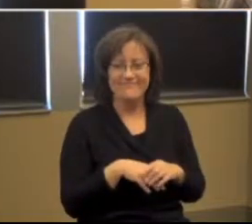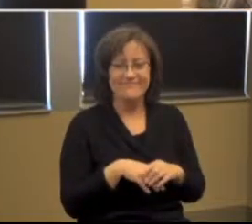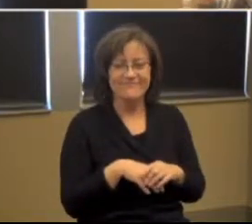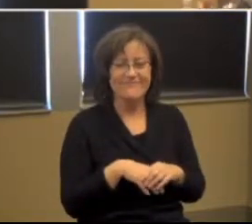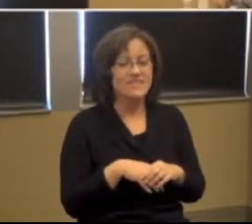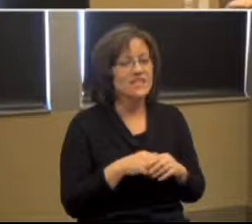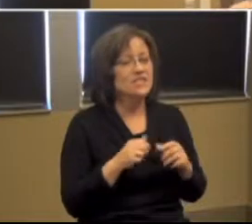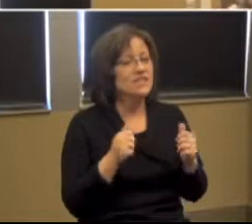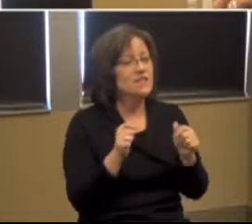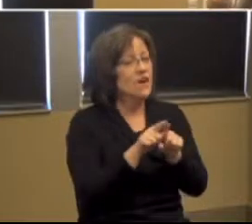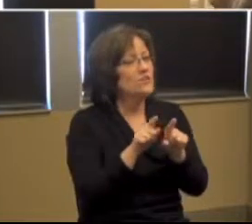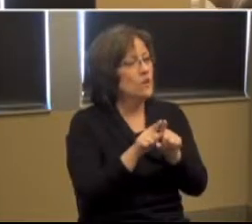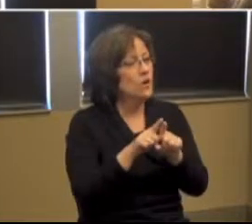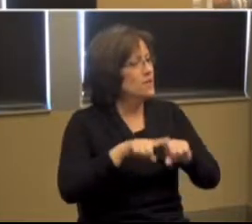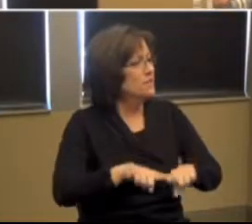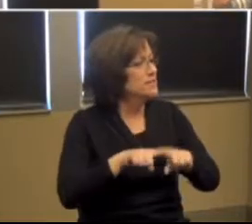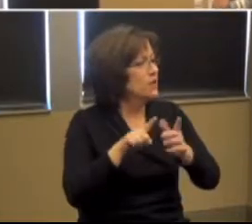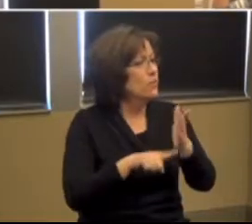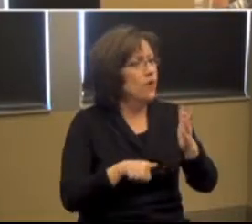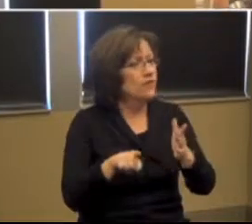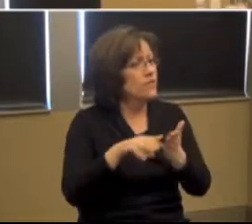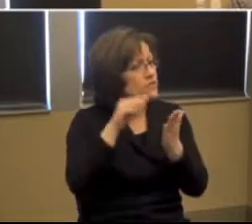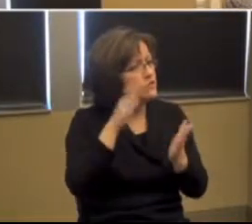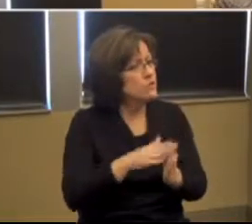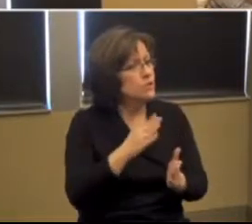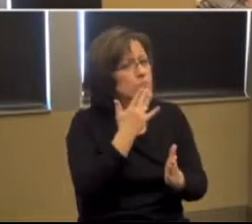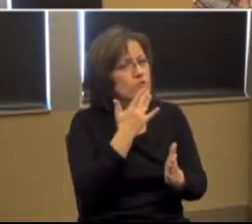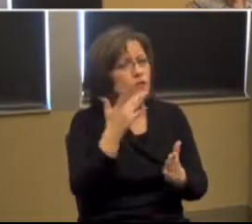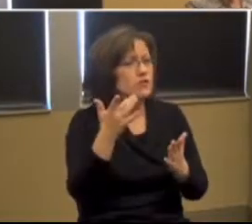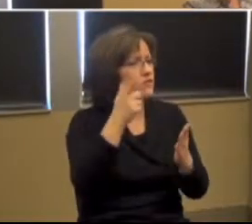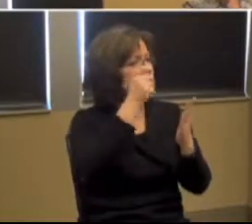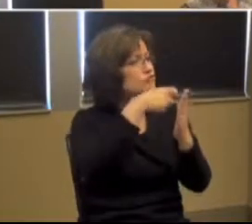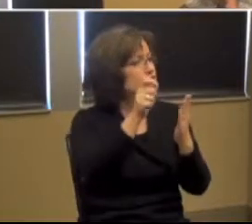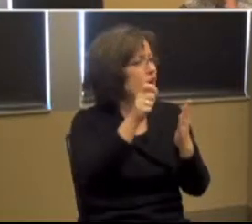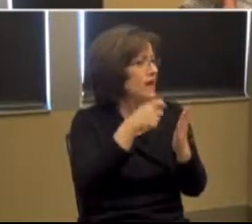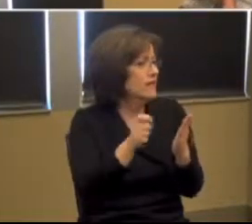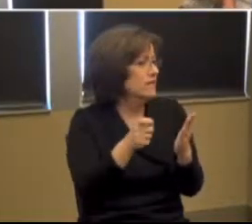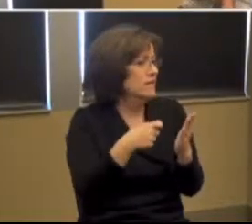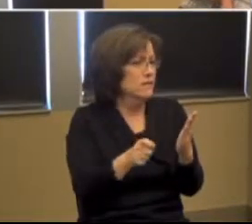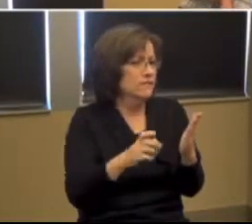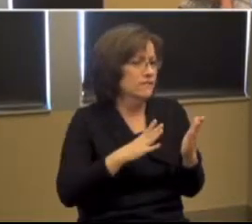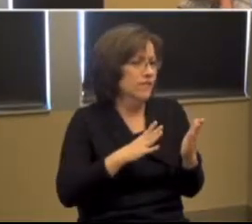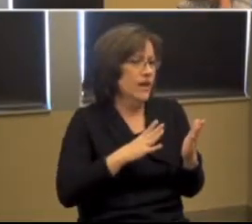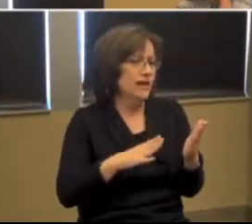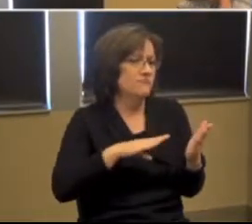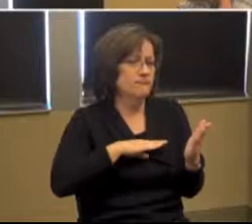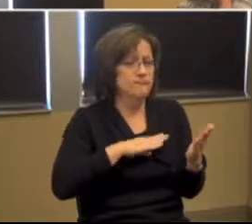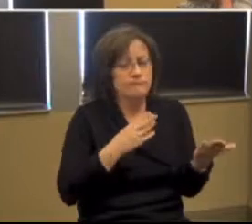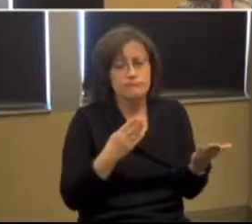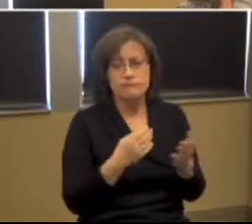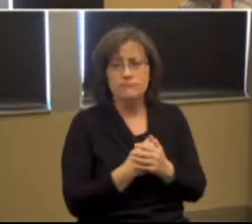the student likes for closure. Is it just a check off that they need, like this one?